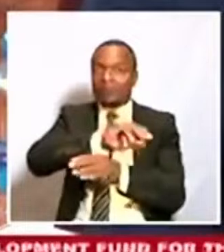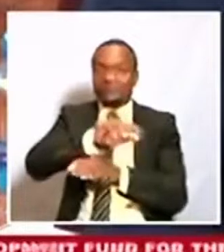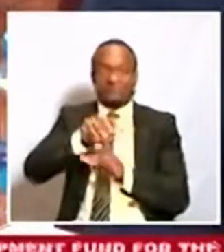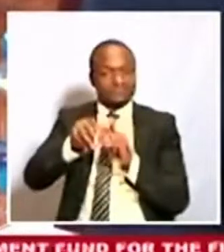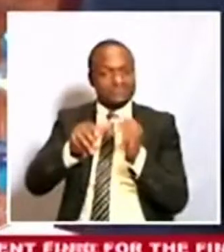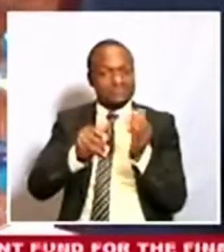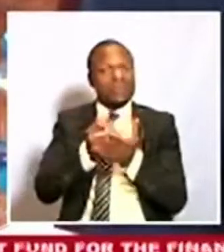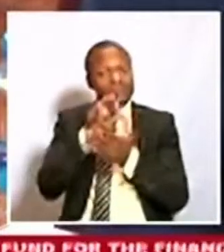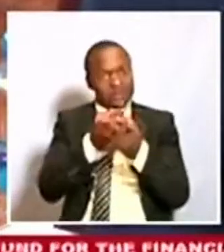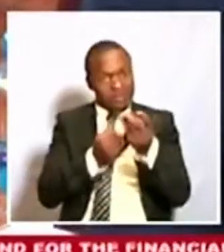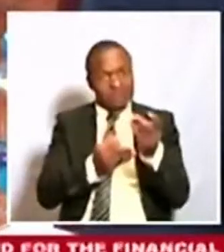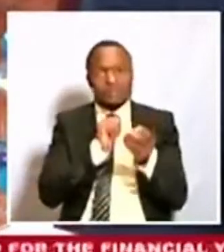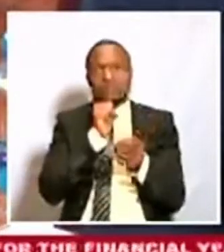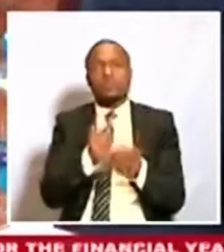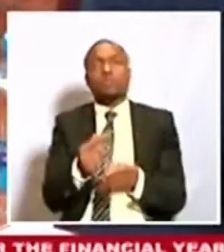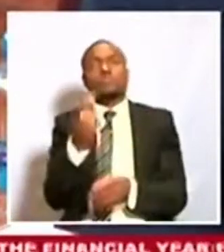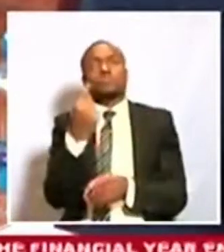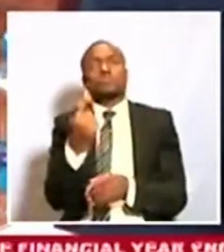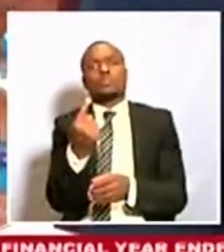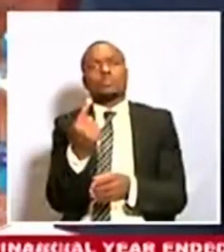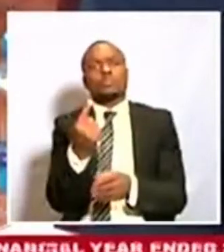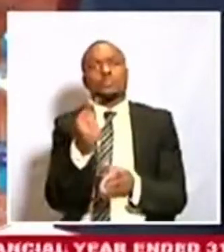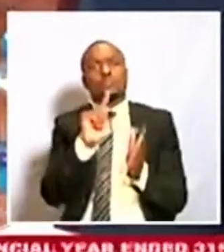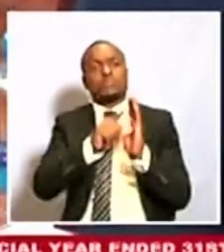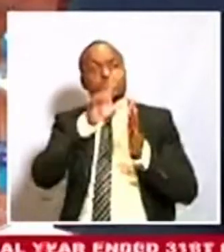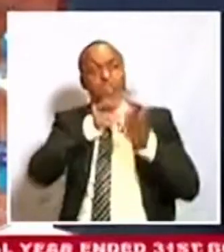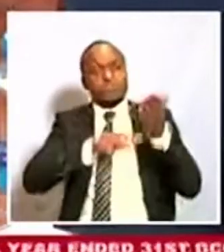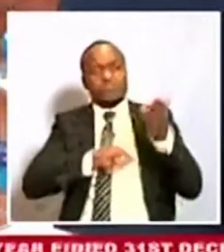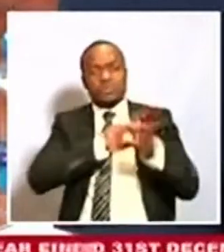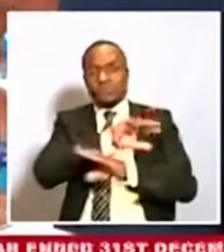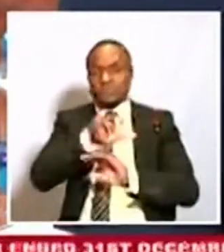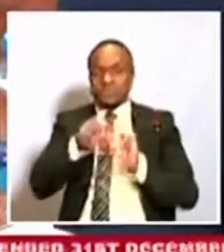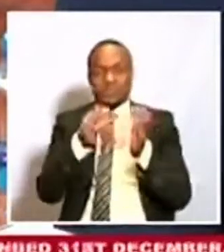to having one set of minutes covering all applications.